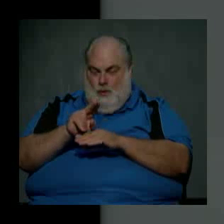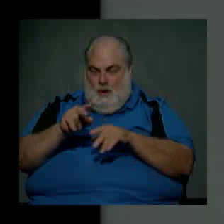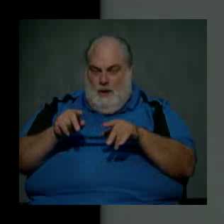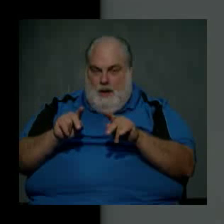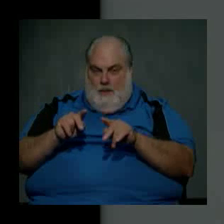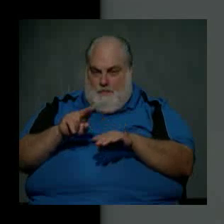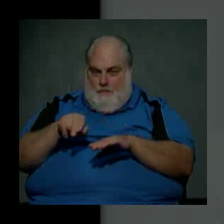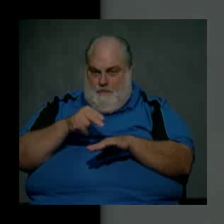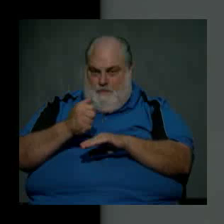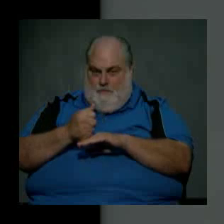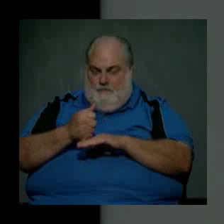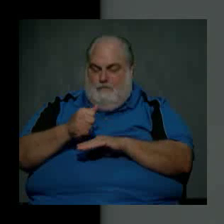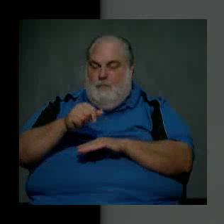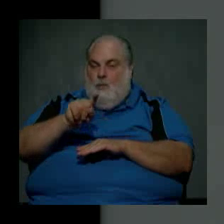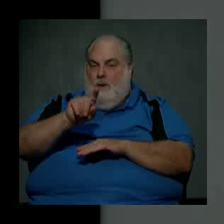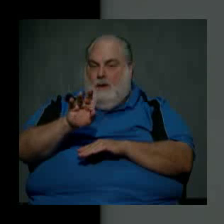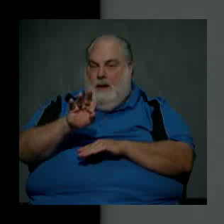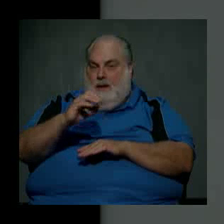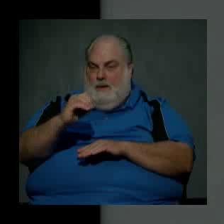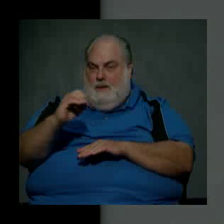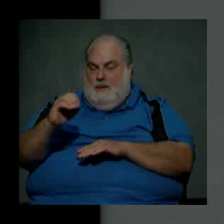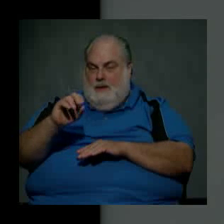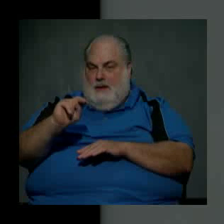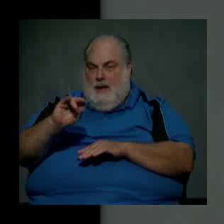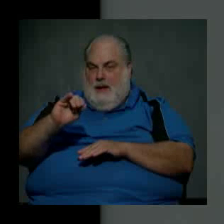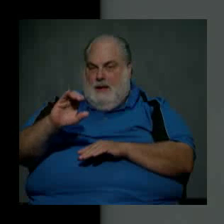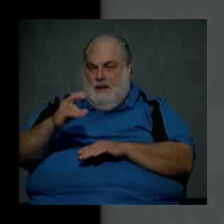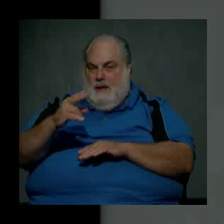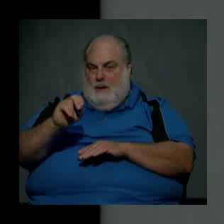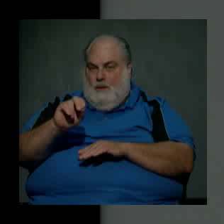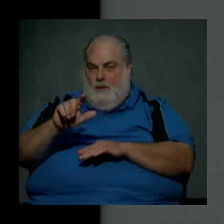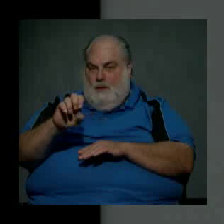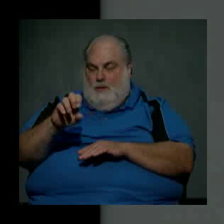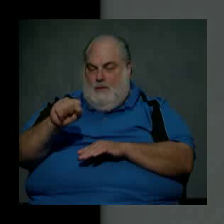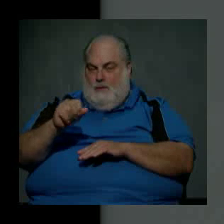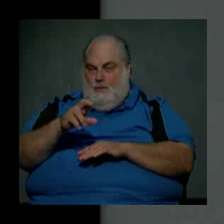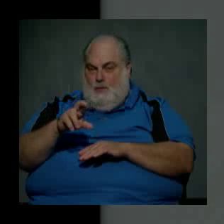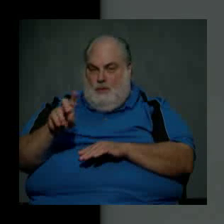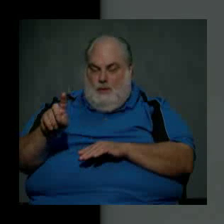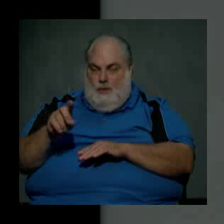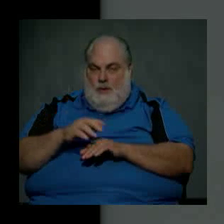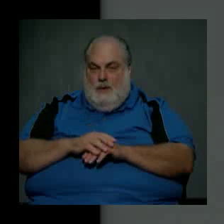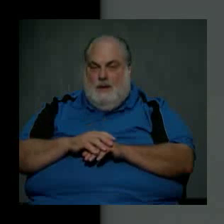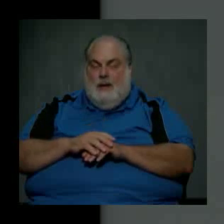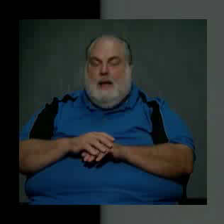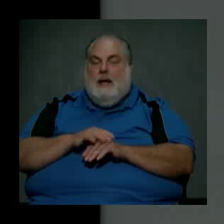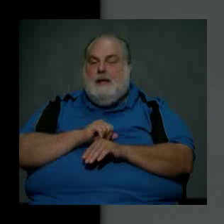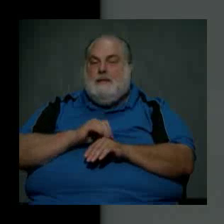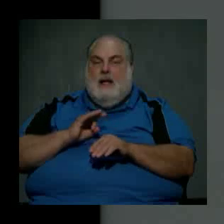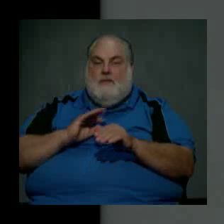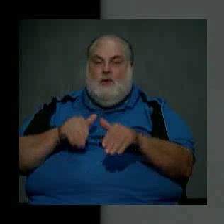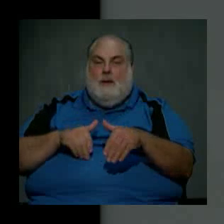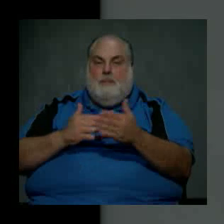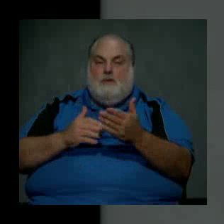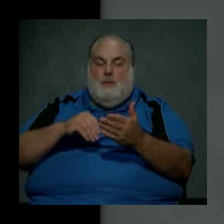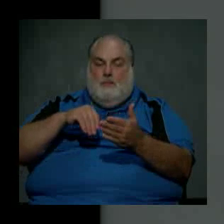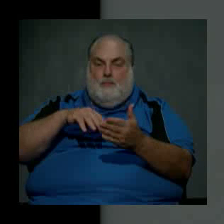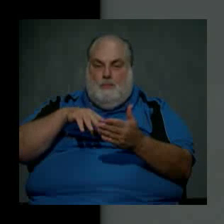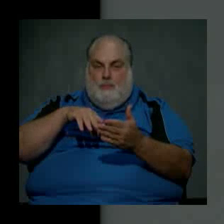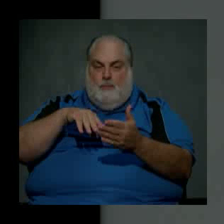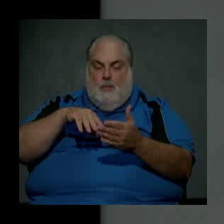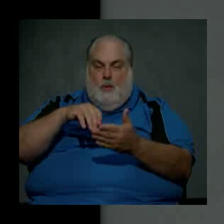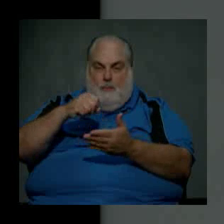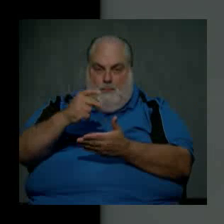Nichols Road. Staff recommends approval of the conditional use permit, subject to compliance with the comments and conditions